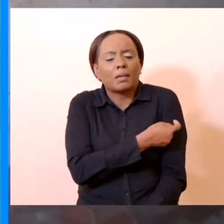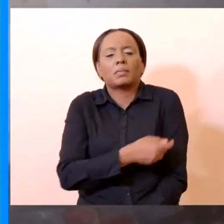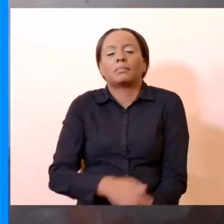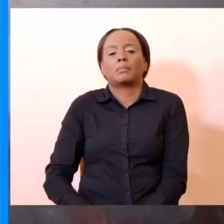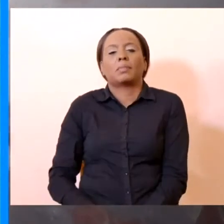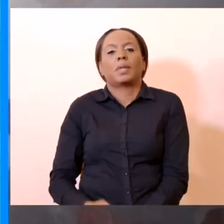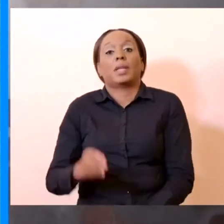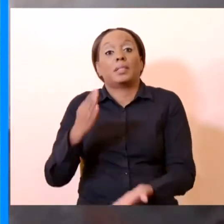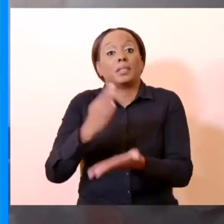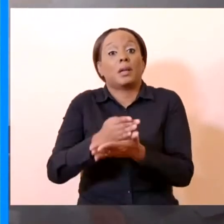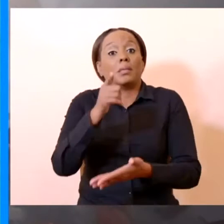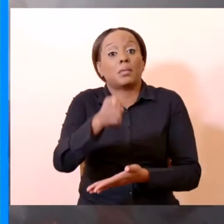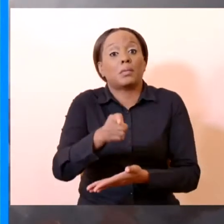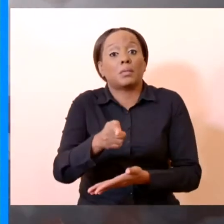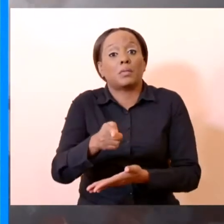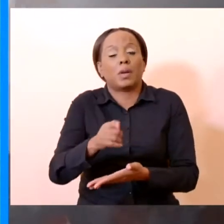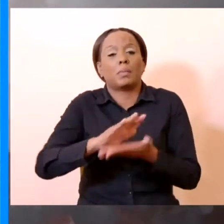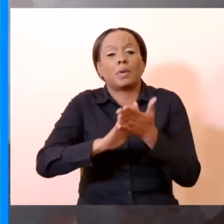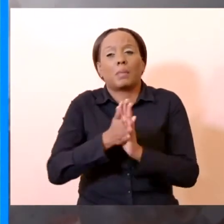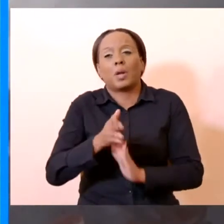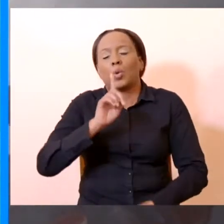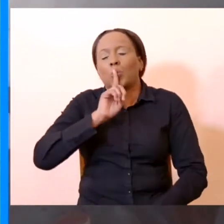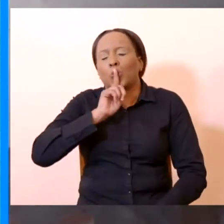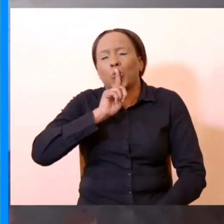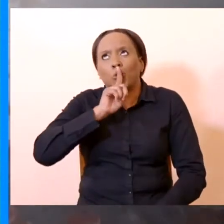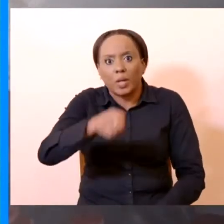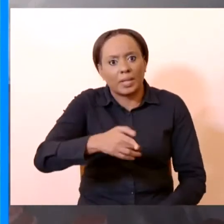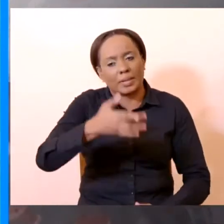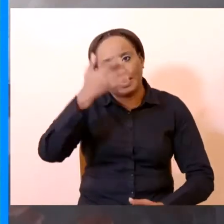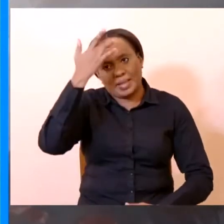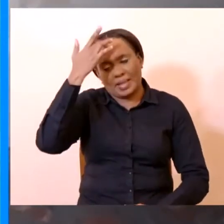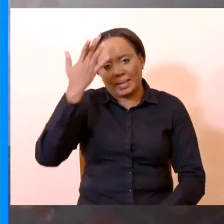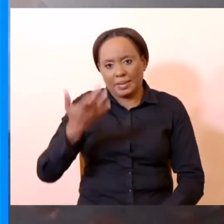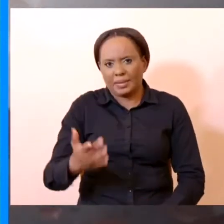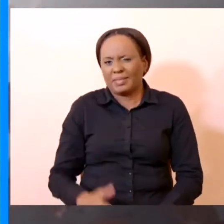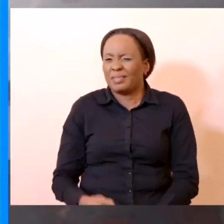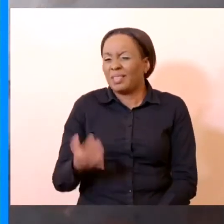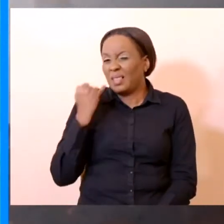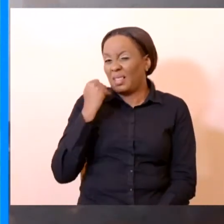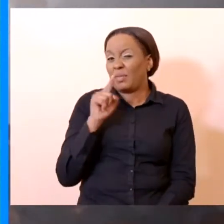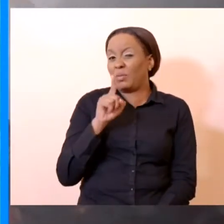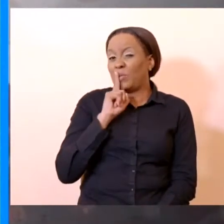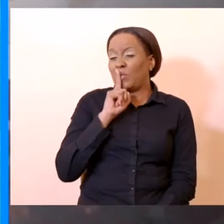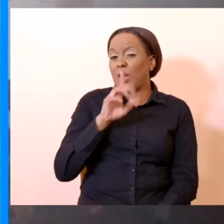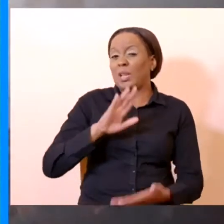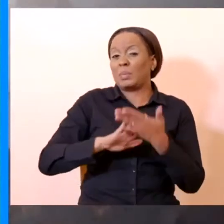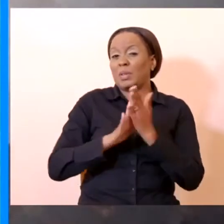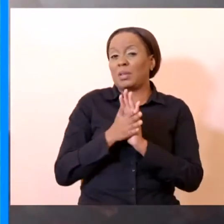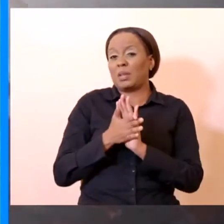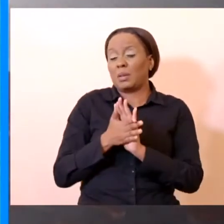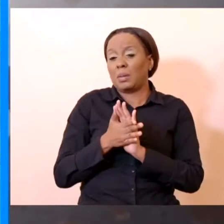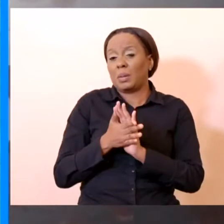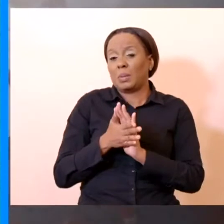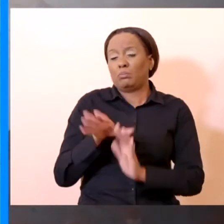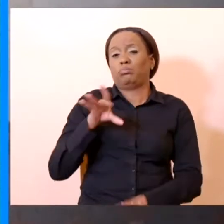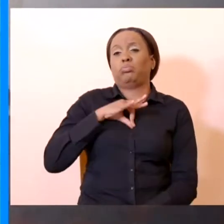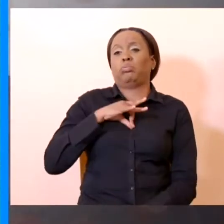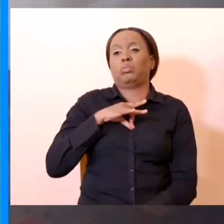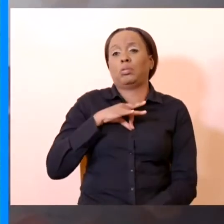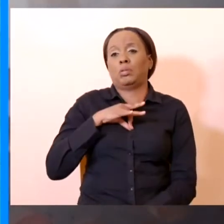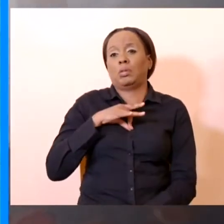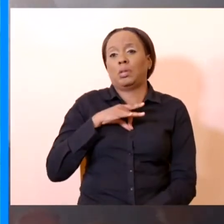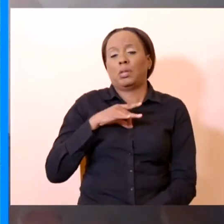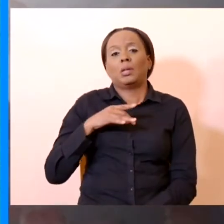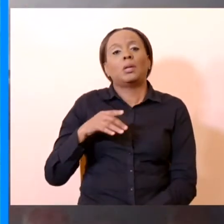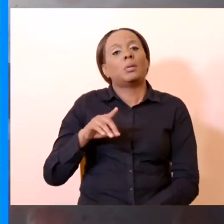illness, which although you might say, well, the bar is low there, if you are going to get an infection, you'd rather get the infection but not get